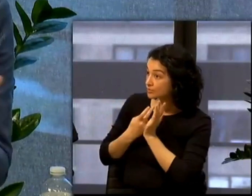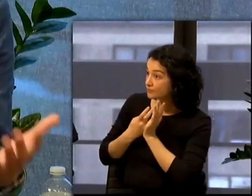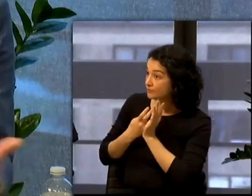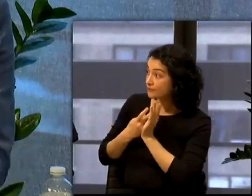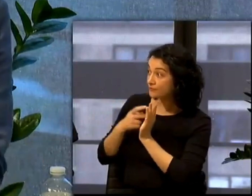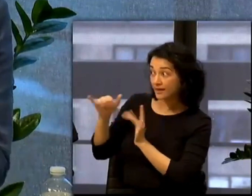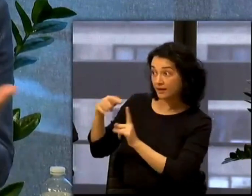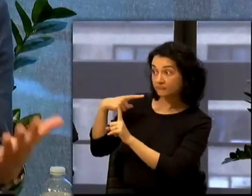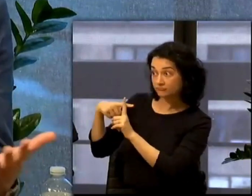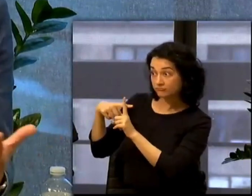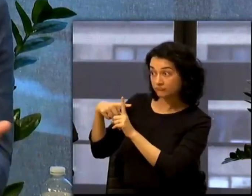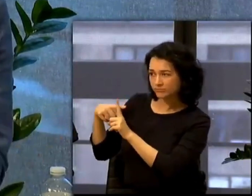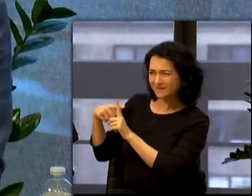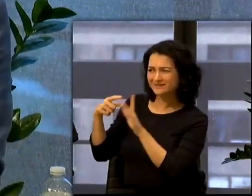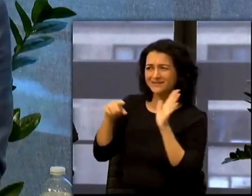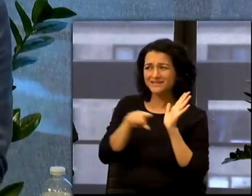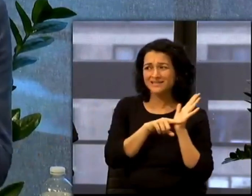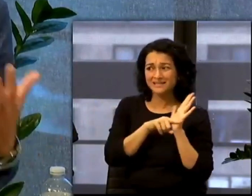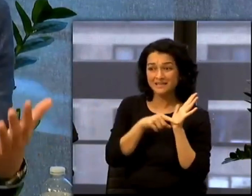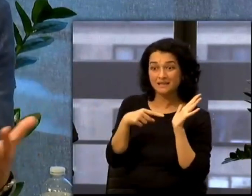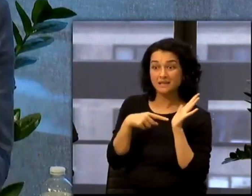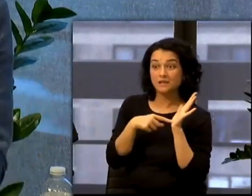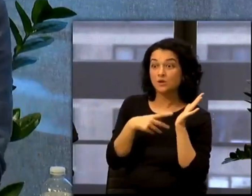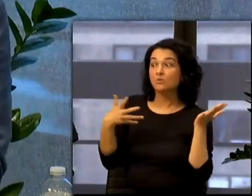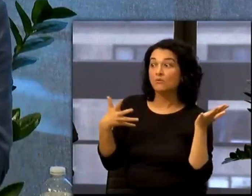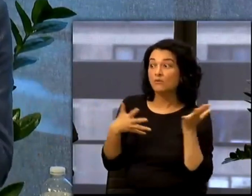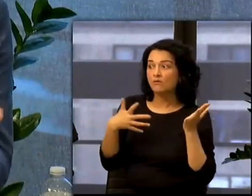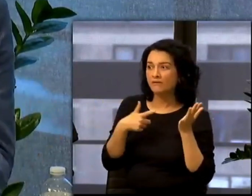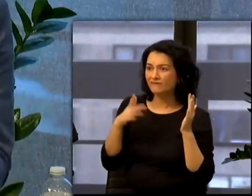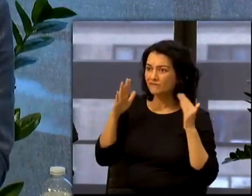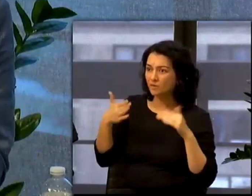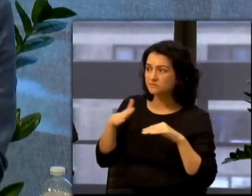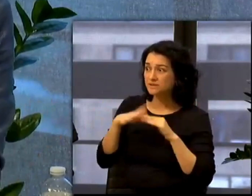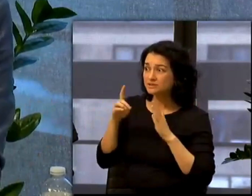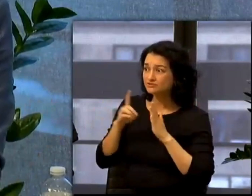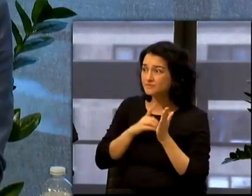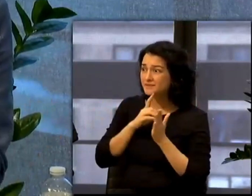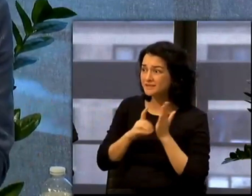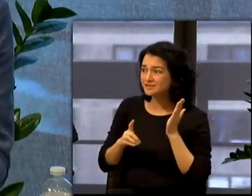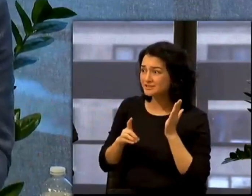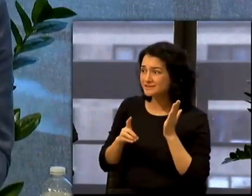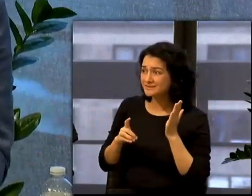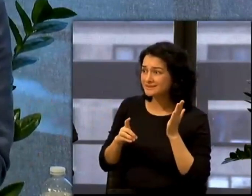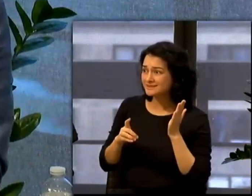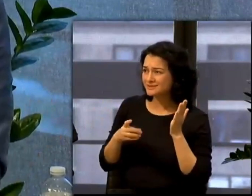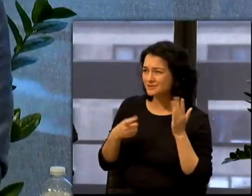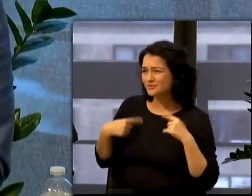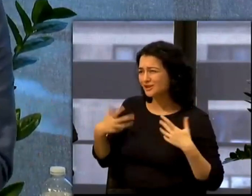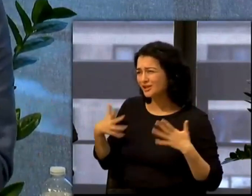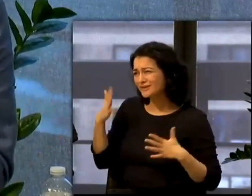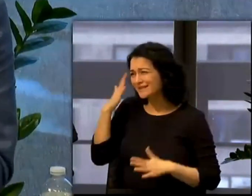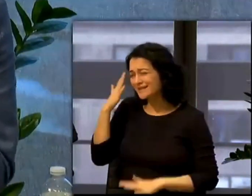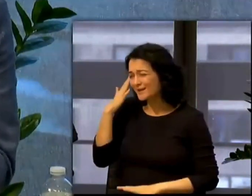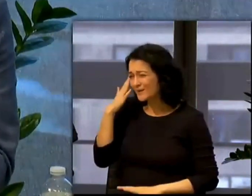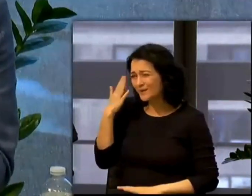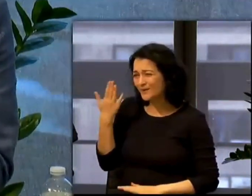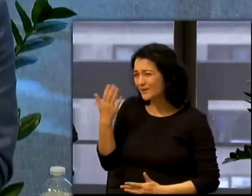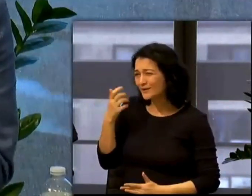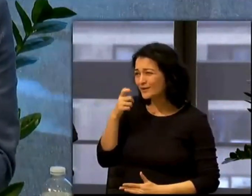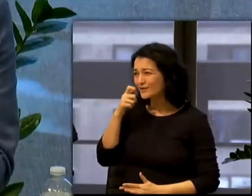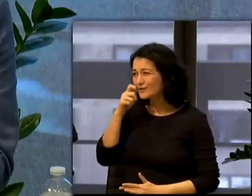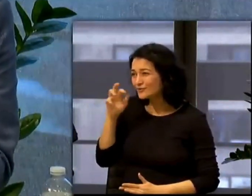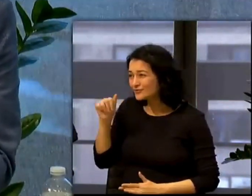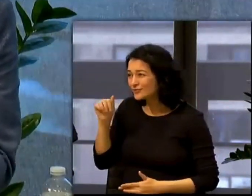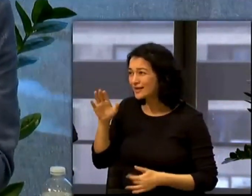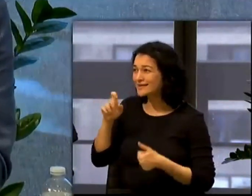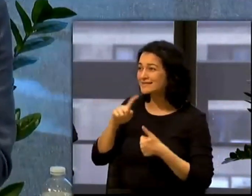communities that we're all familiar with, right? So by race, by ethnicity, disability, geographic location, those in